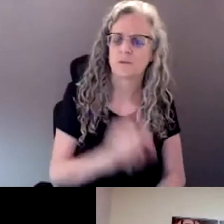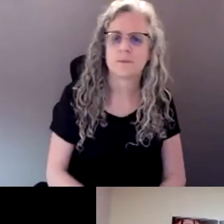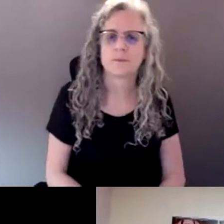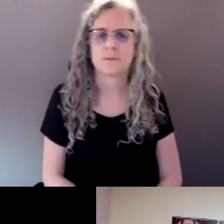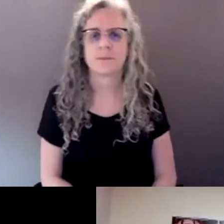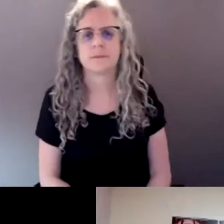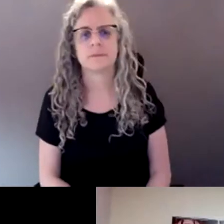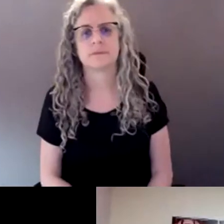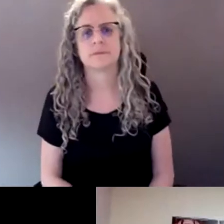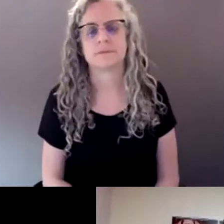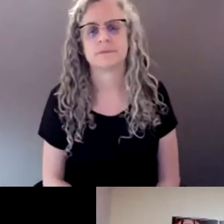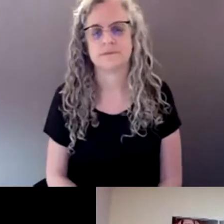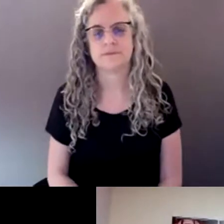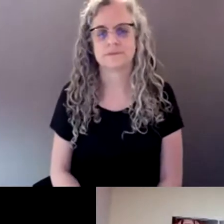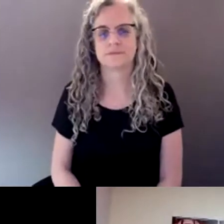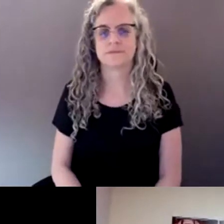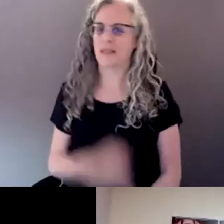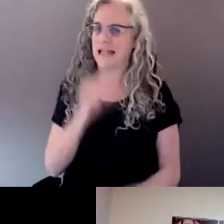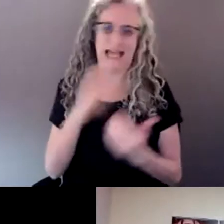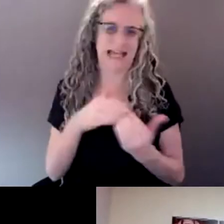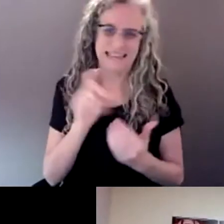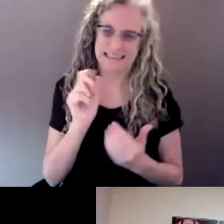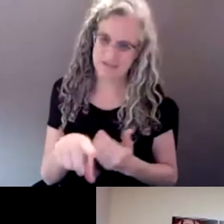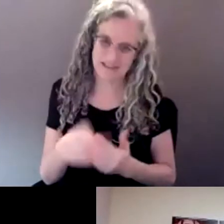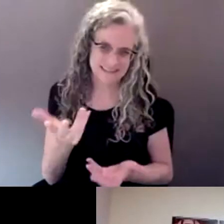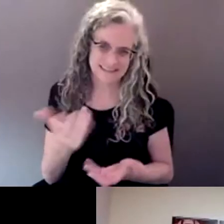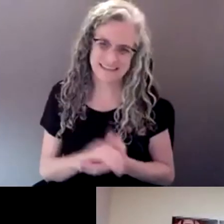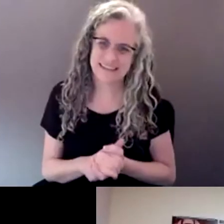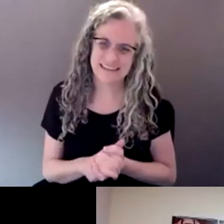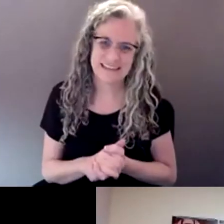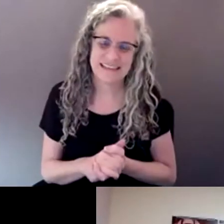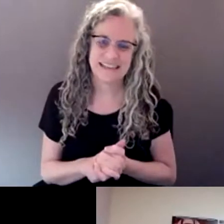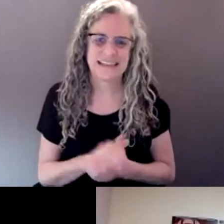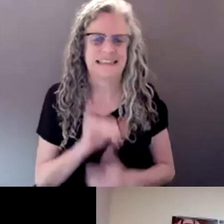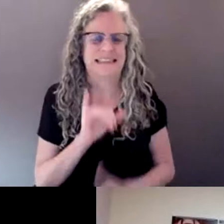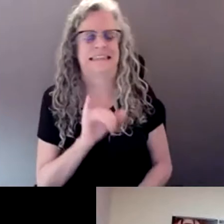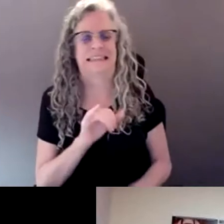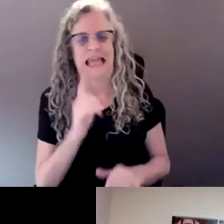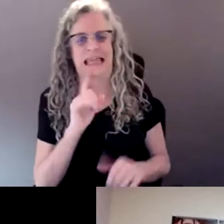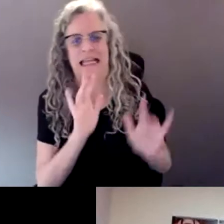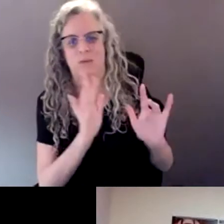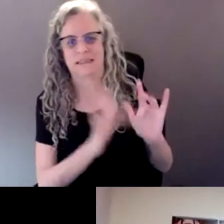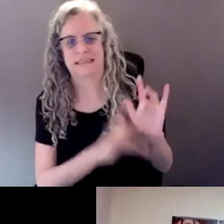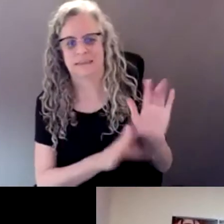Well, that's not an easy one. I might have to pass on that and leave it to